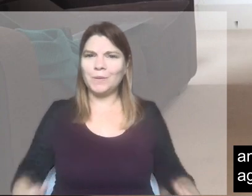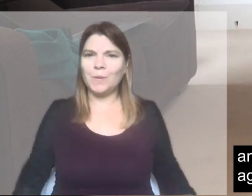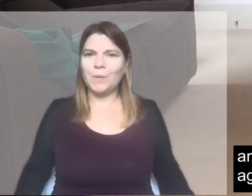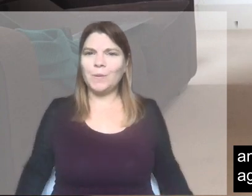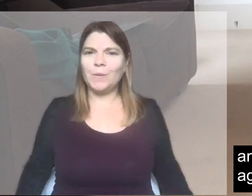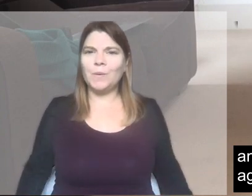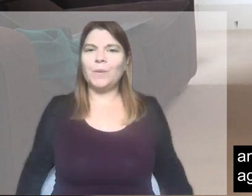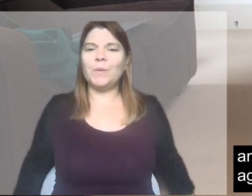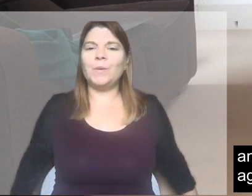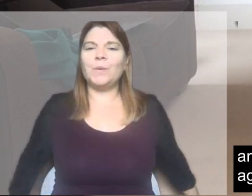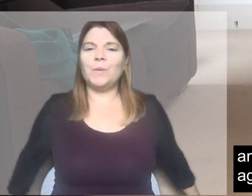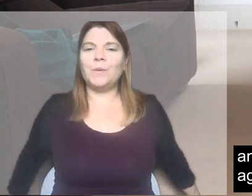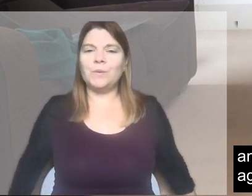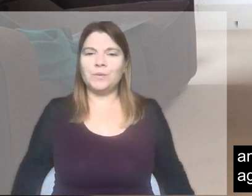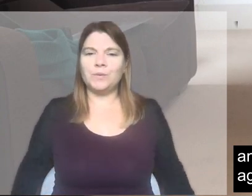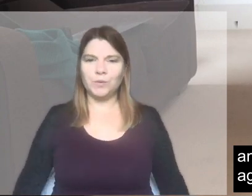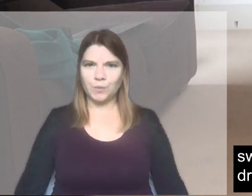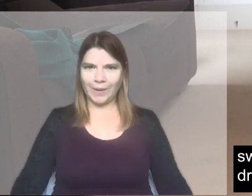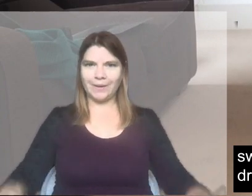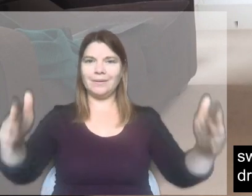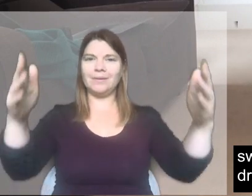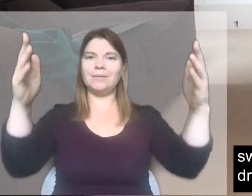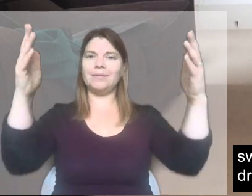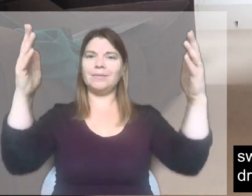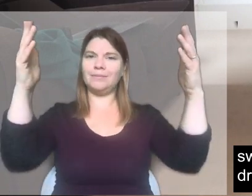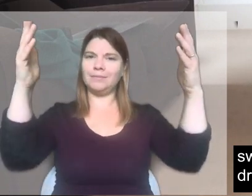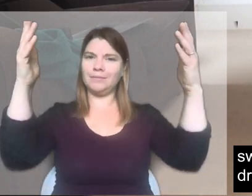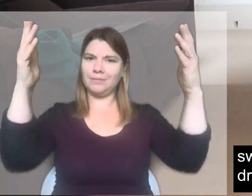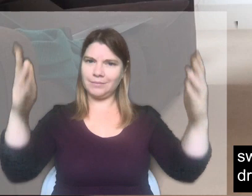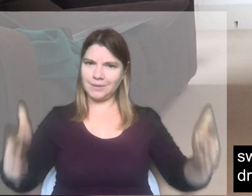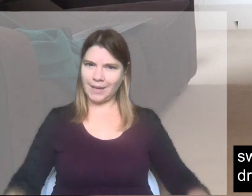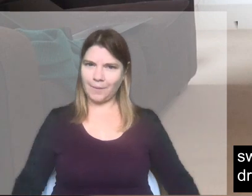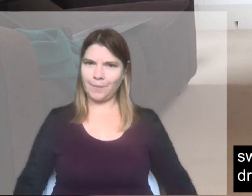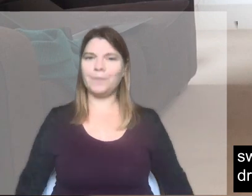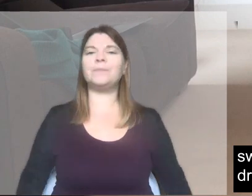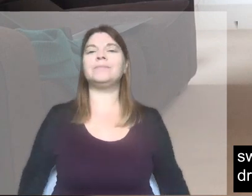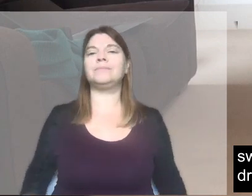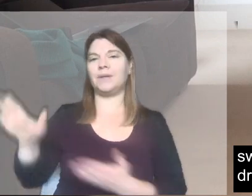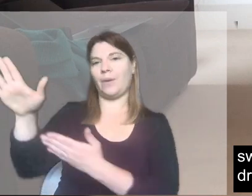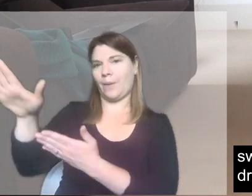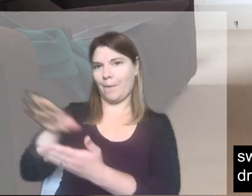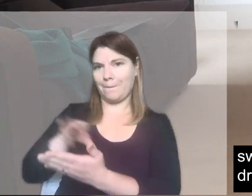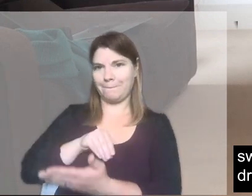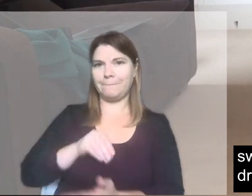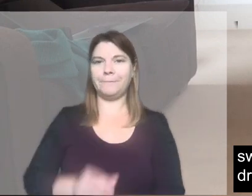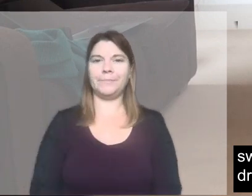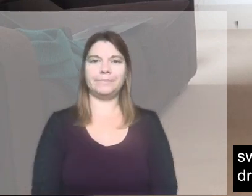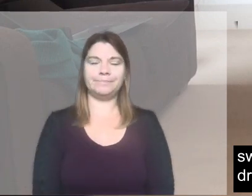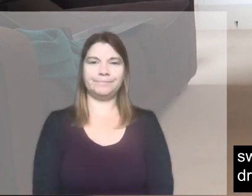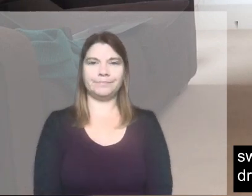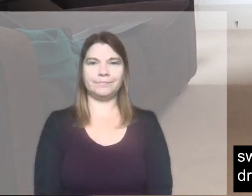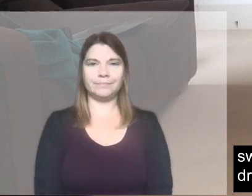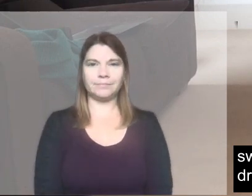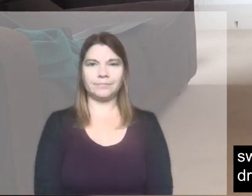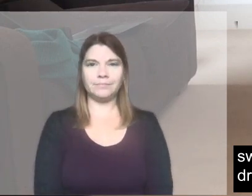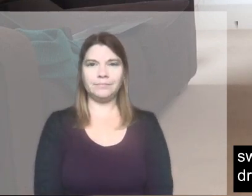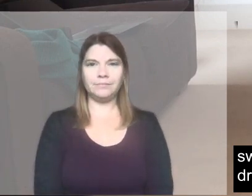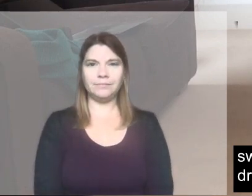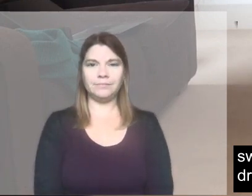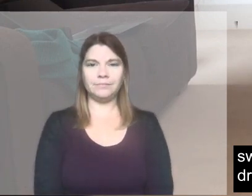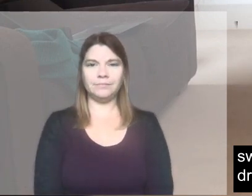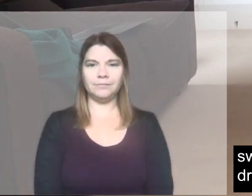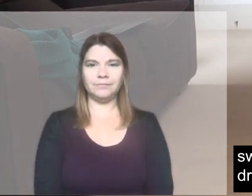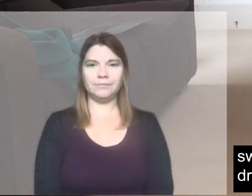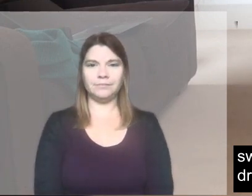there's this feeling of drop, swing, catch, drop, catch, drop, swing,